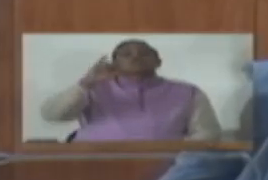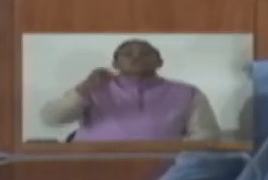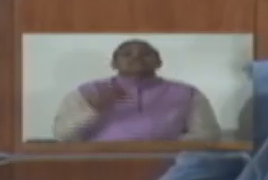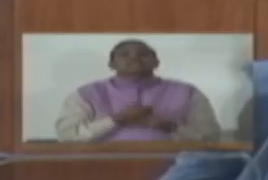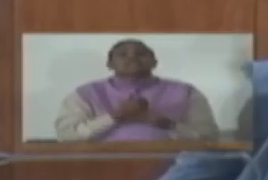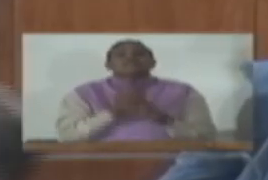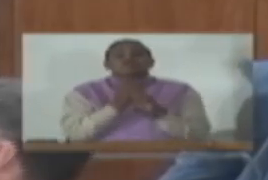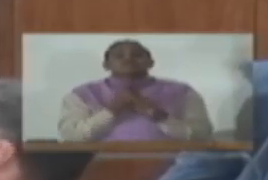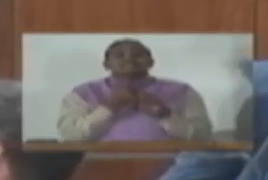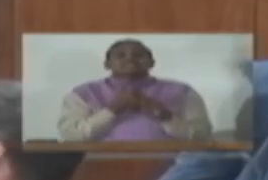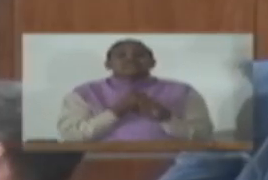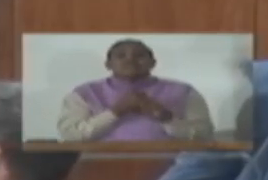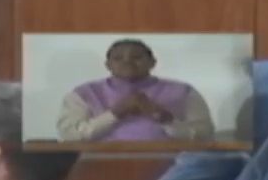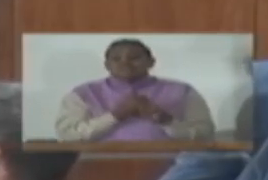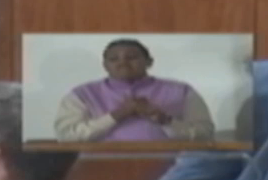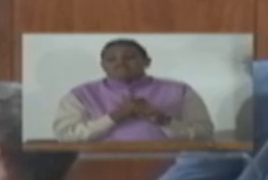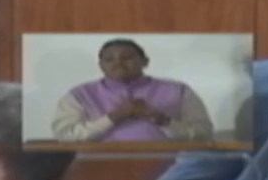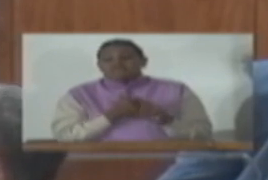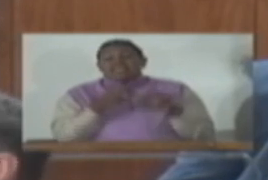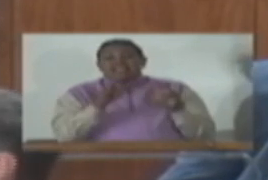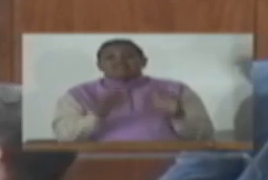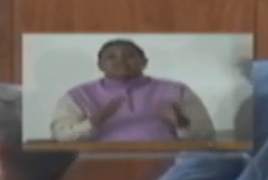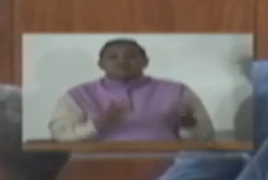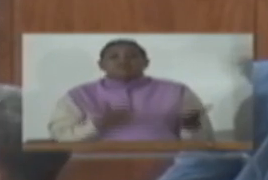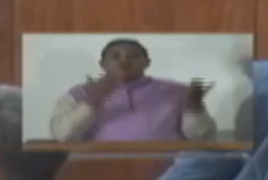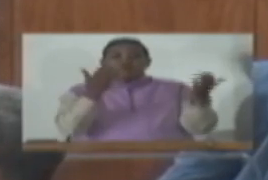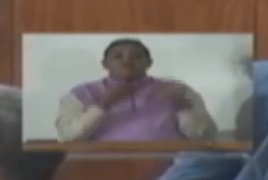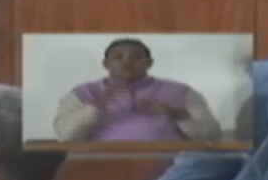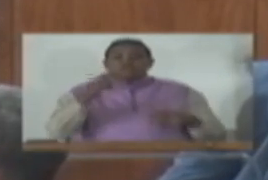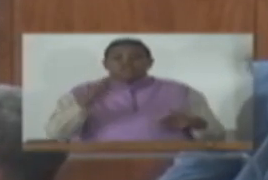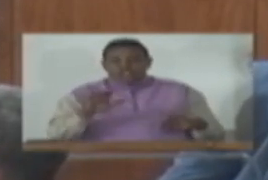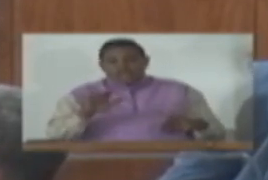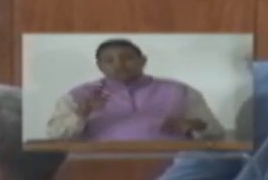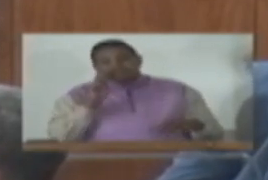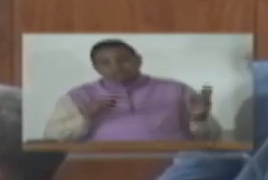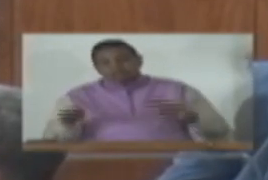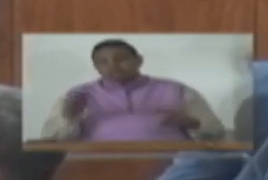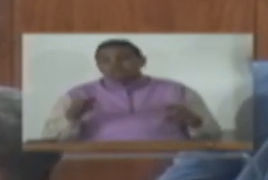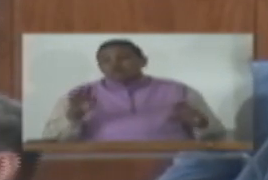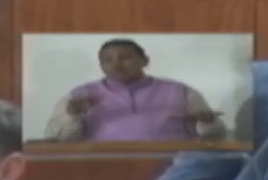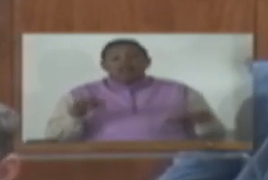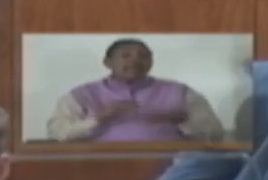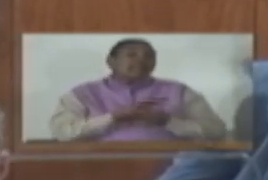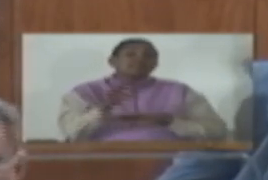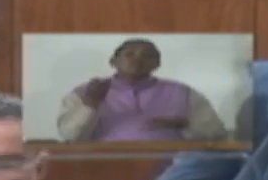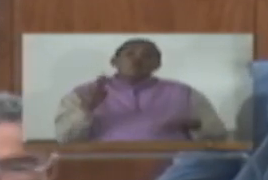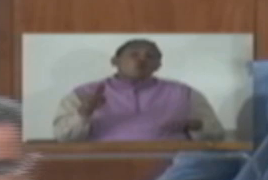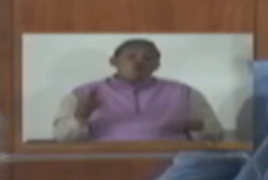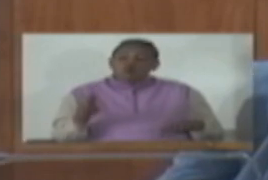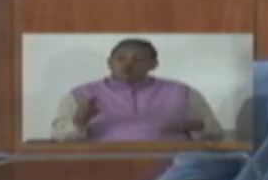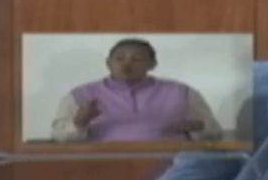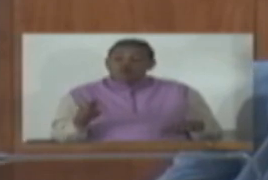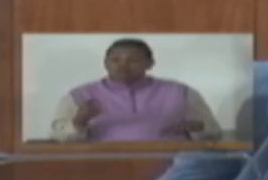Integrity Commission said they could not comment on the matter and even pointed out that the law requiring a summary of the filings to be published